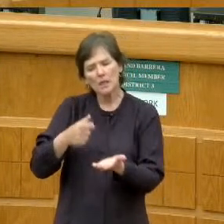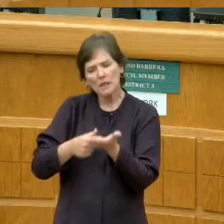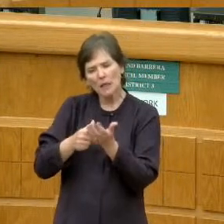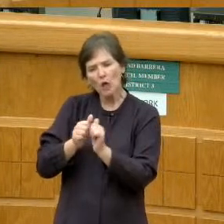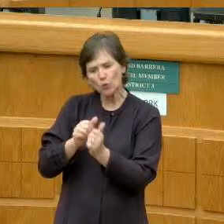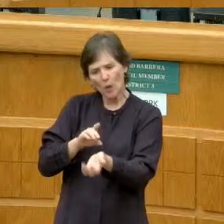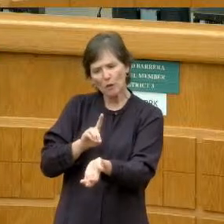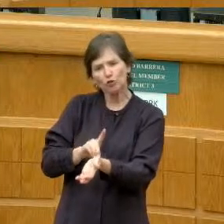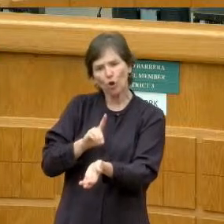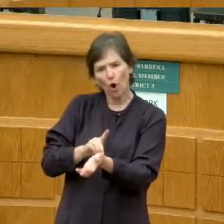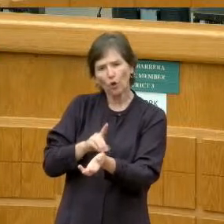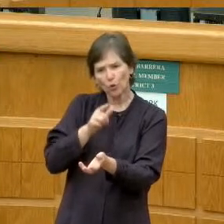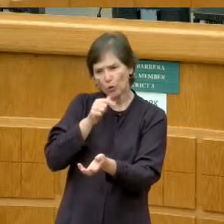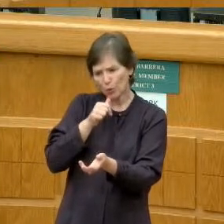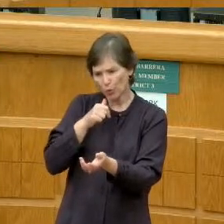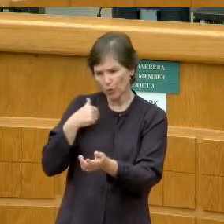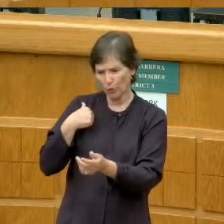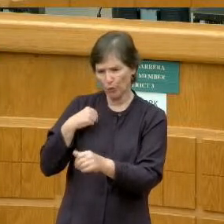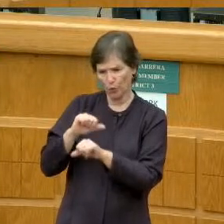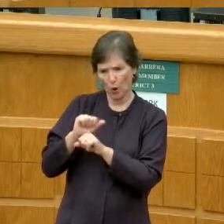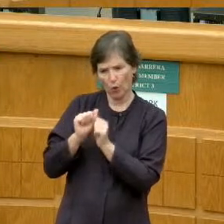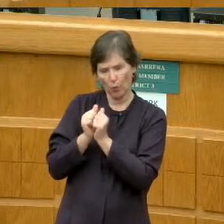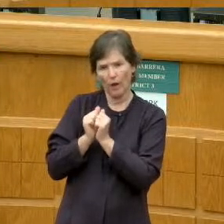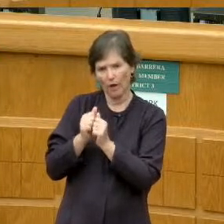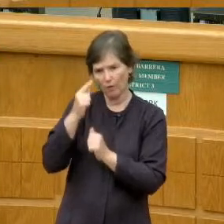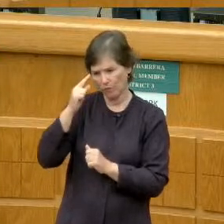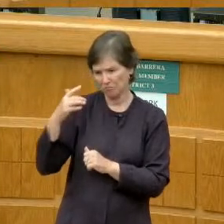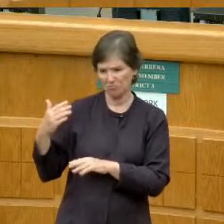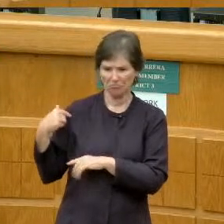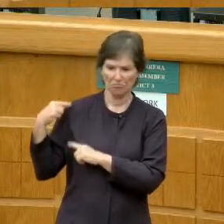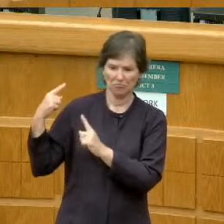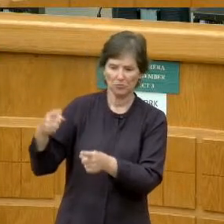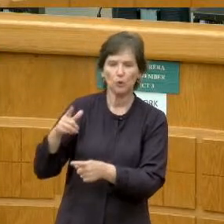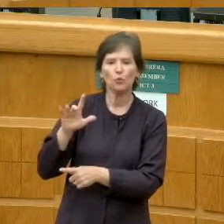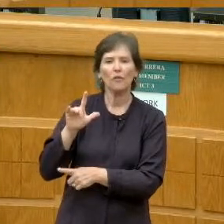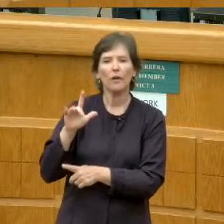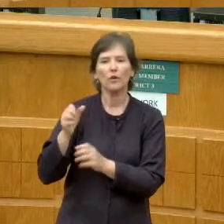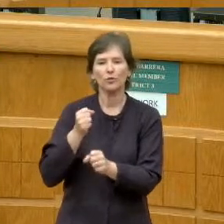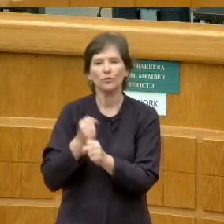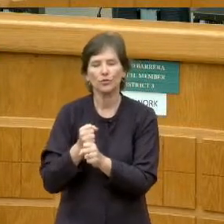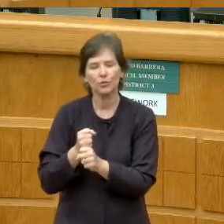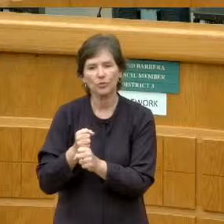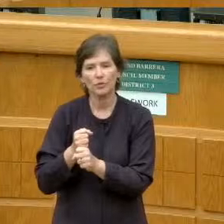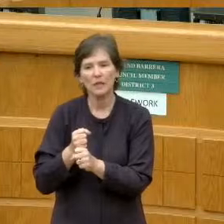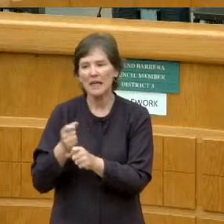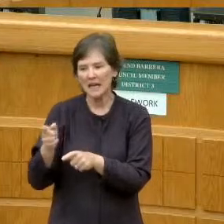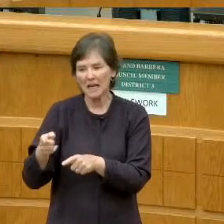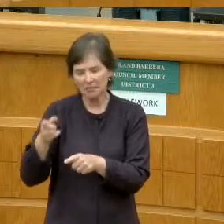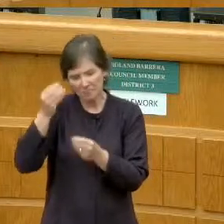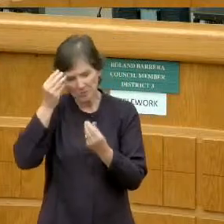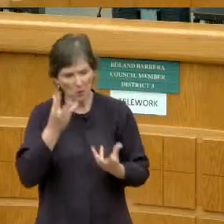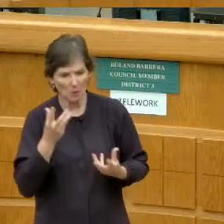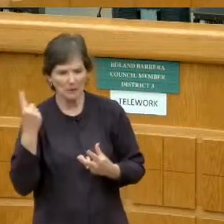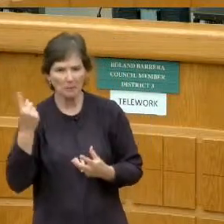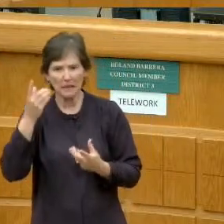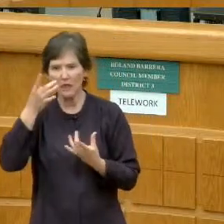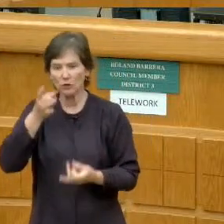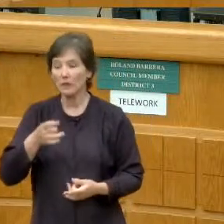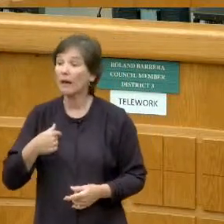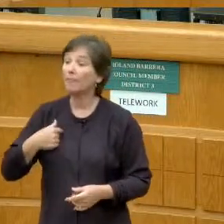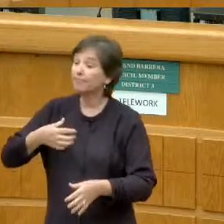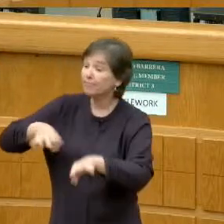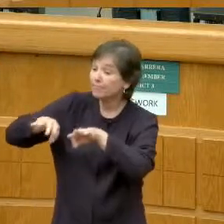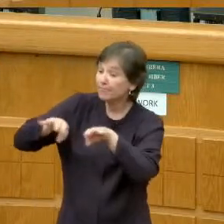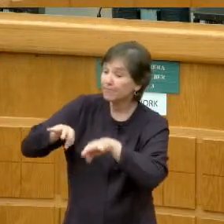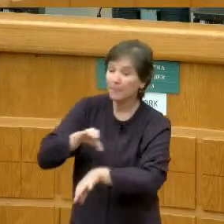really interesting to me that I think you might find interesting too. And that is that I told him about the clinic, and he says, boy, that's